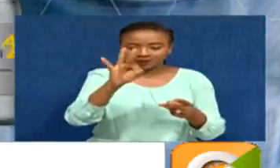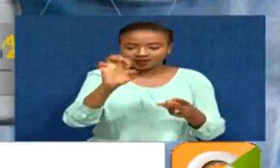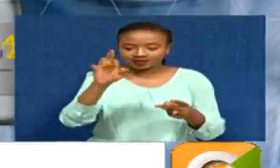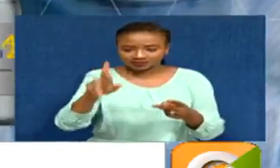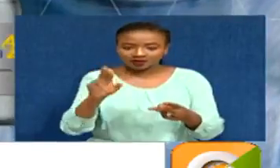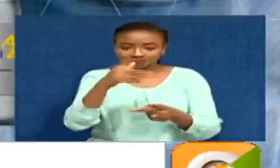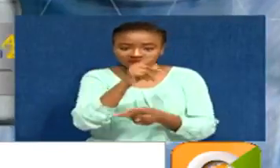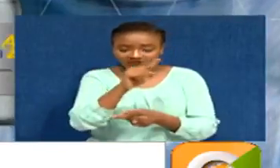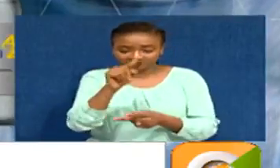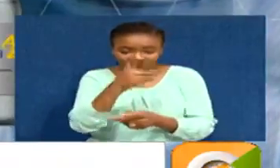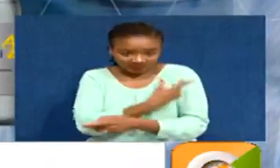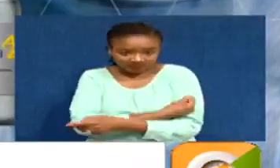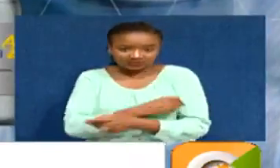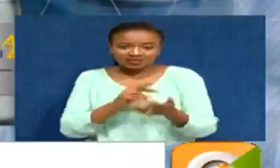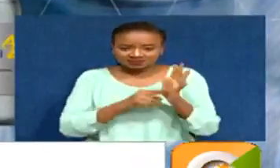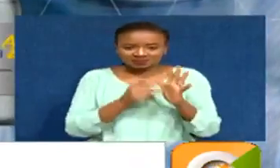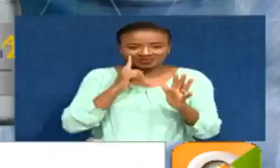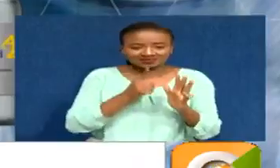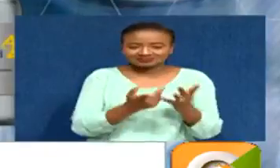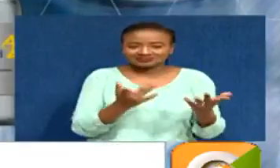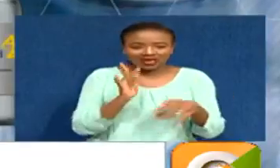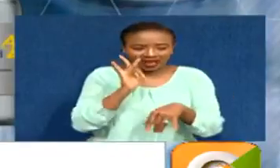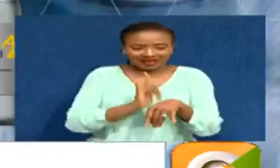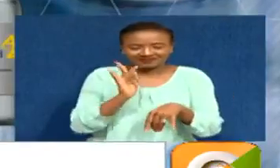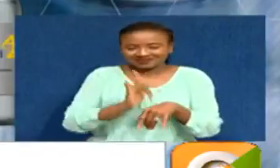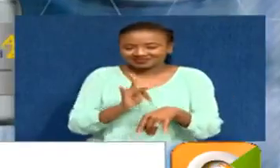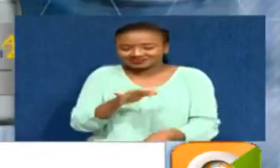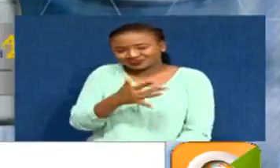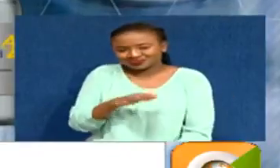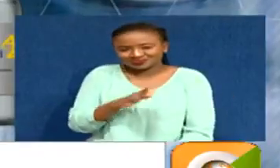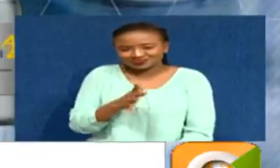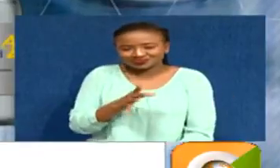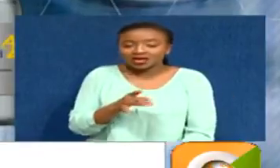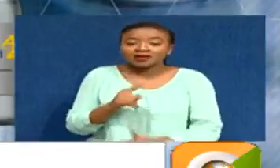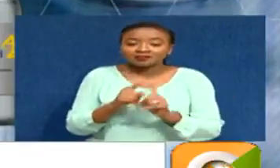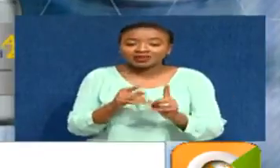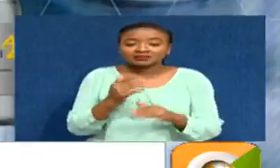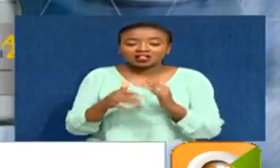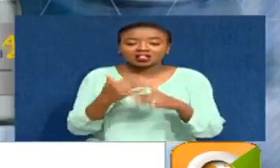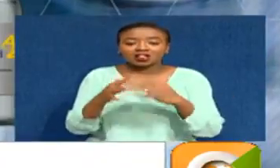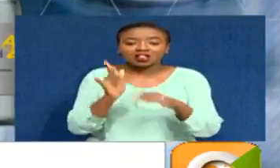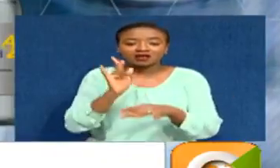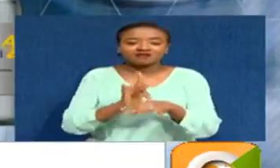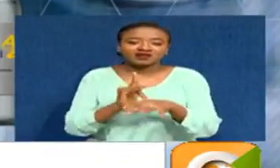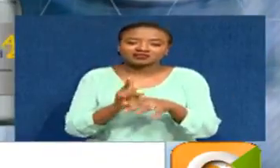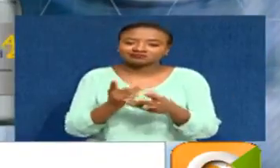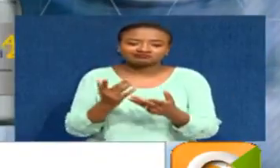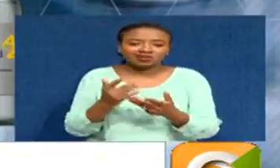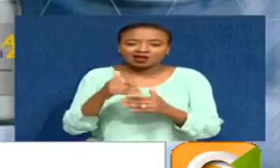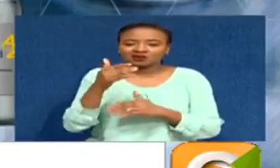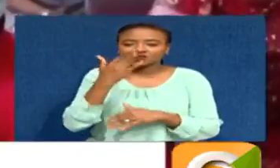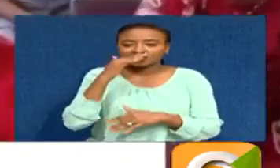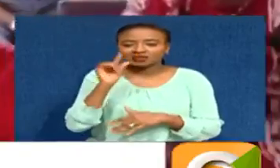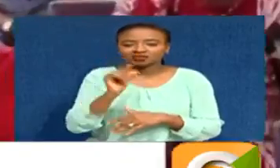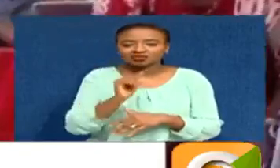the frequency of mild to moderate side effects. But these symptoms were short-lived, lasting no longer than a